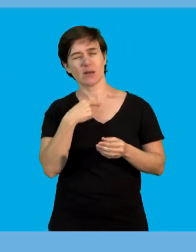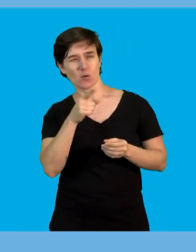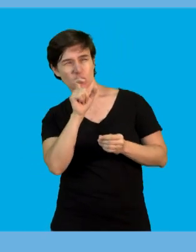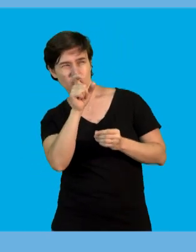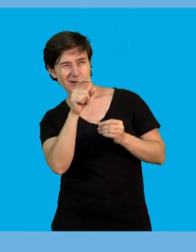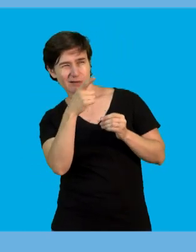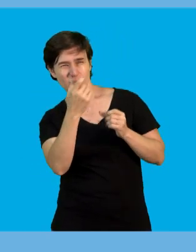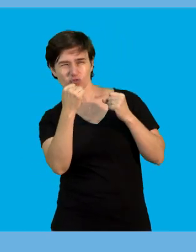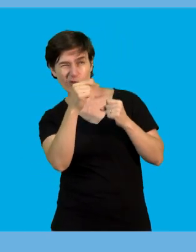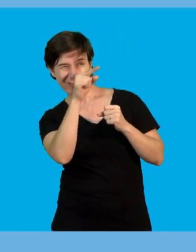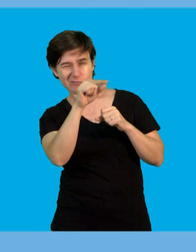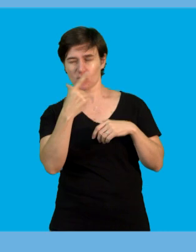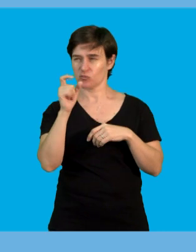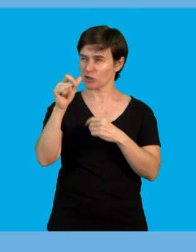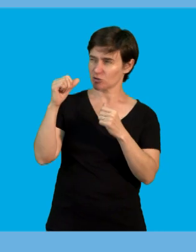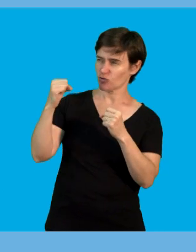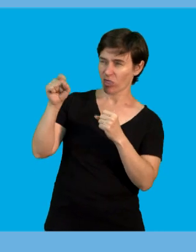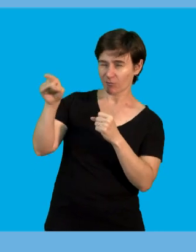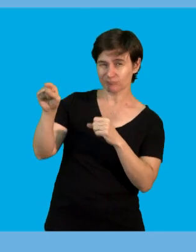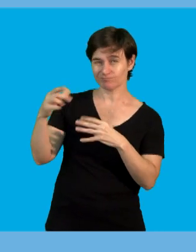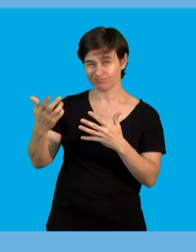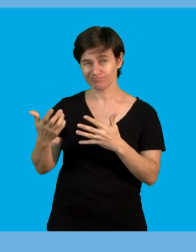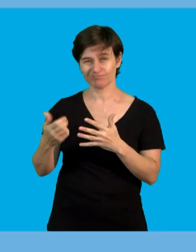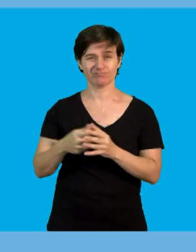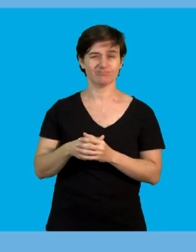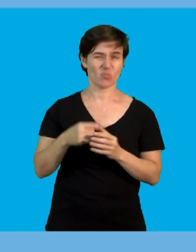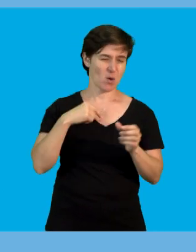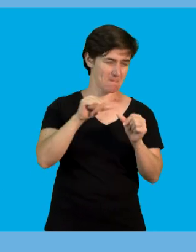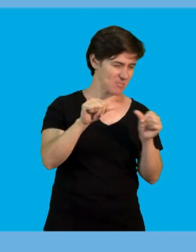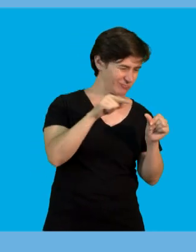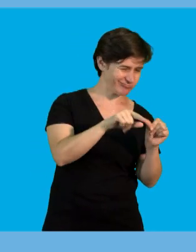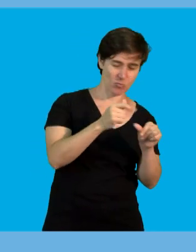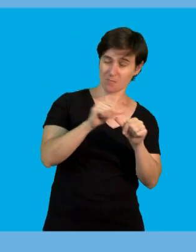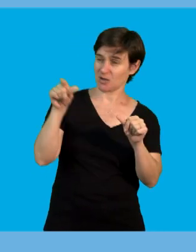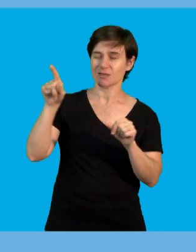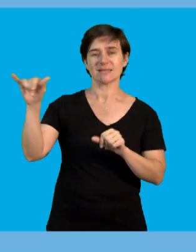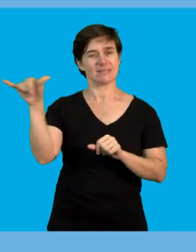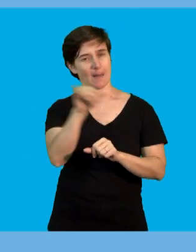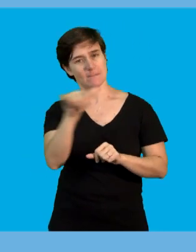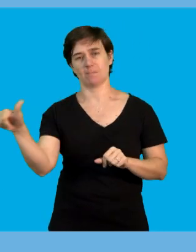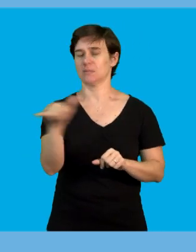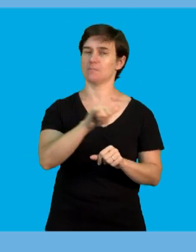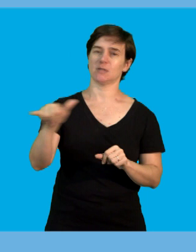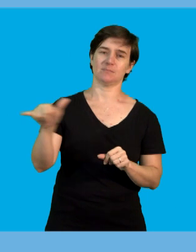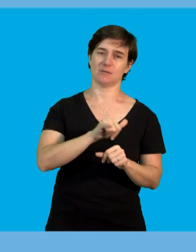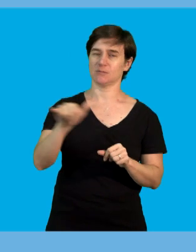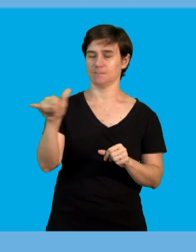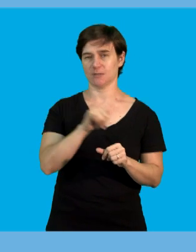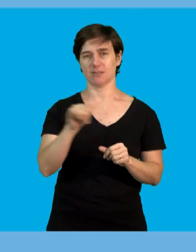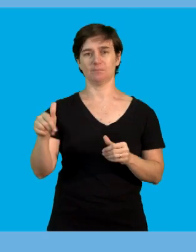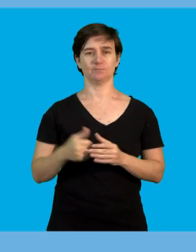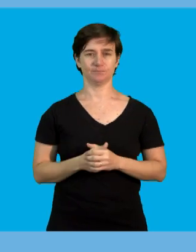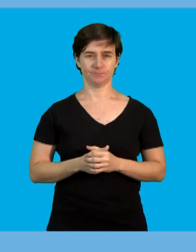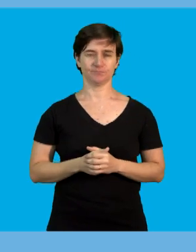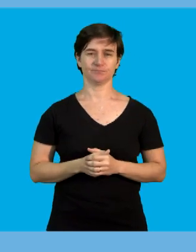going to be the same throughout. If we measure it between this point and that point, it is going to be the same as whether we are measuring it